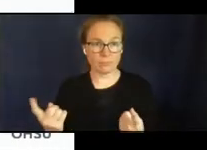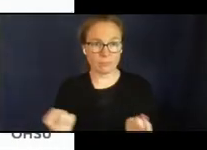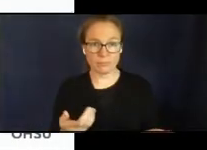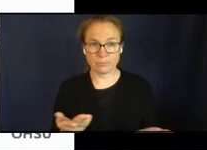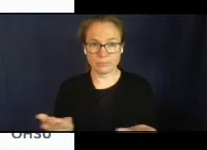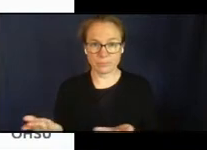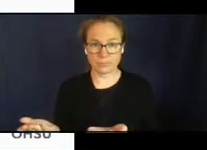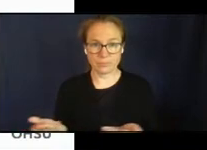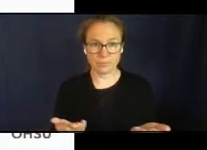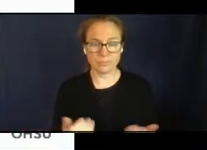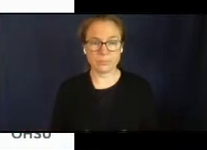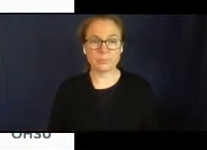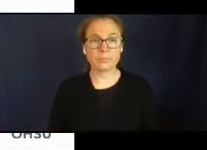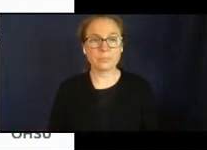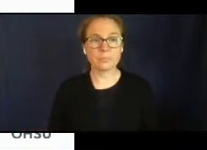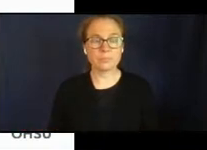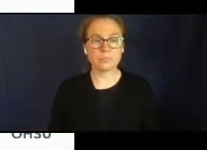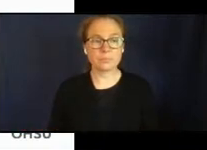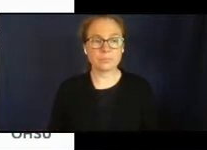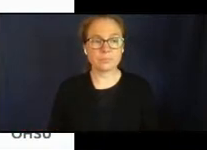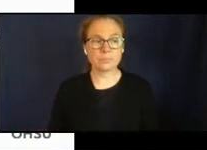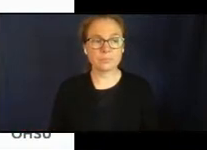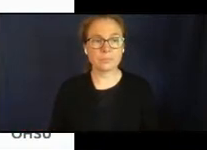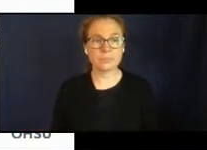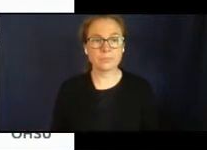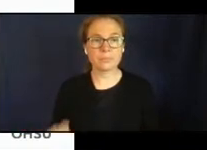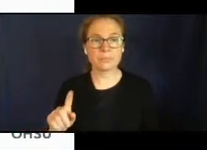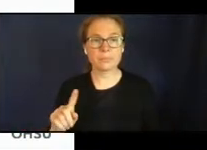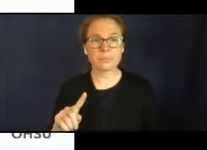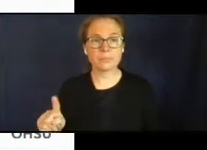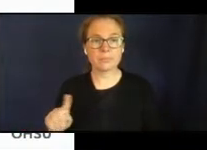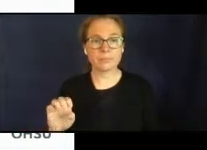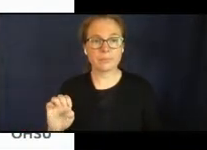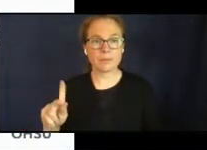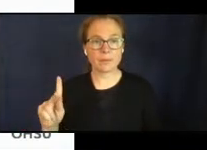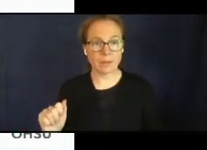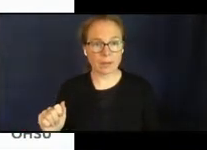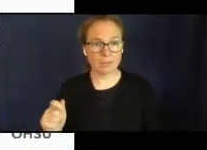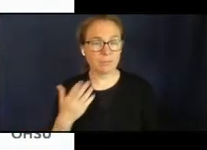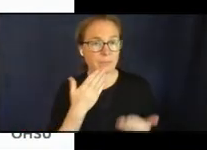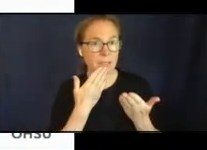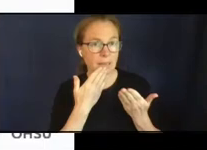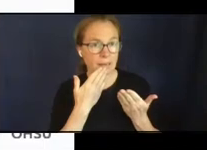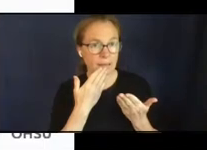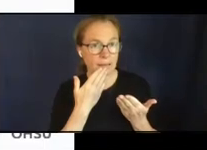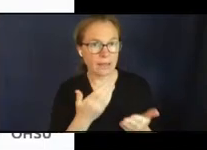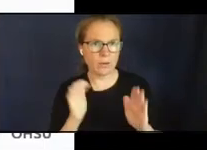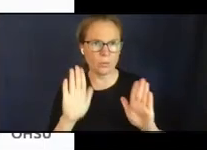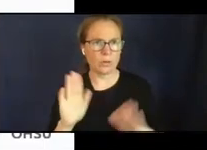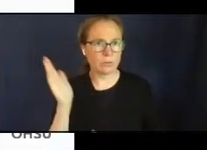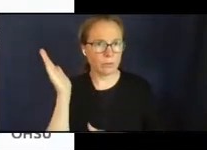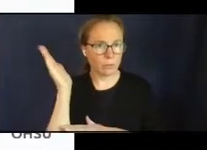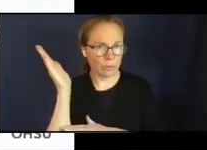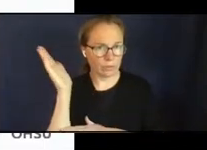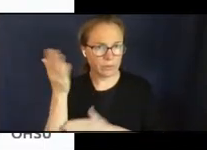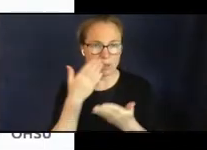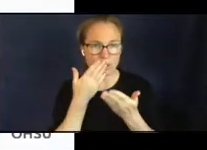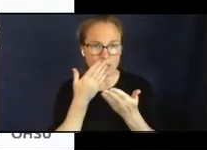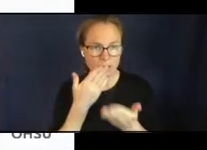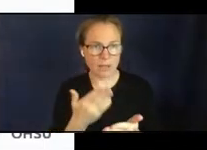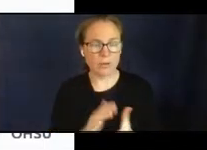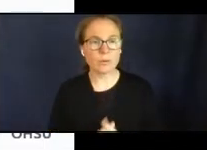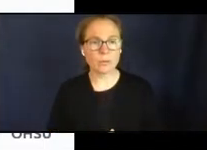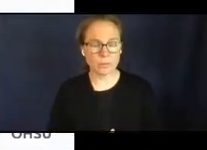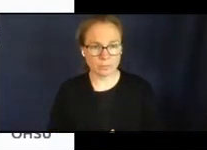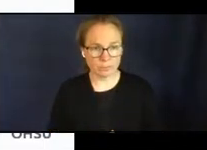The first question is from Mr. Zika. Thank you. Great presentation, and I appreciate the efforts by